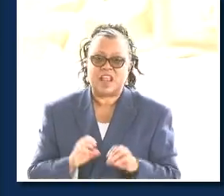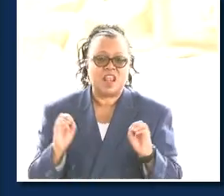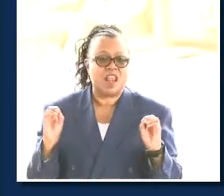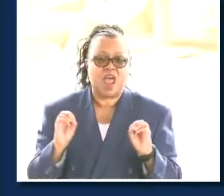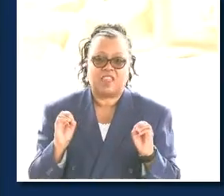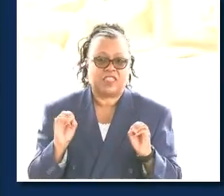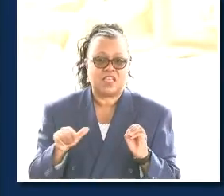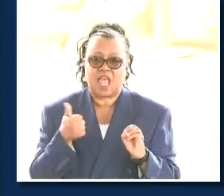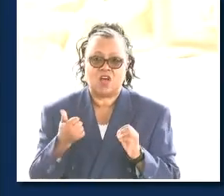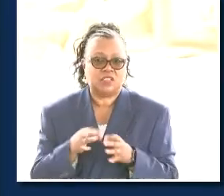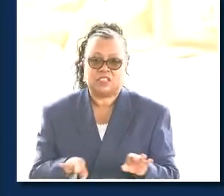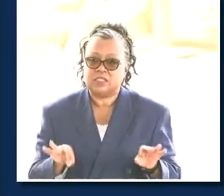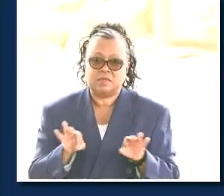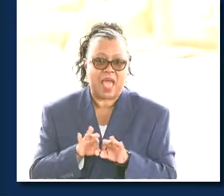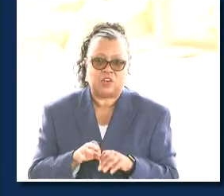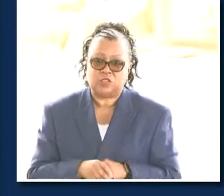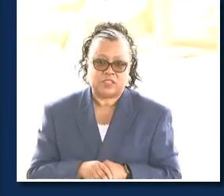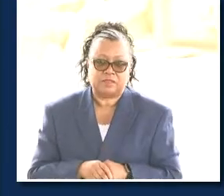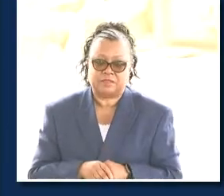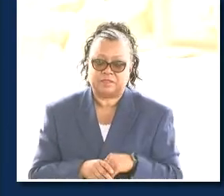Nothing else matters.